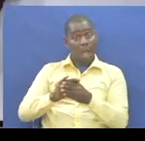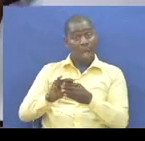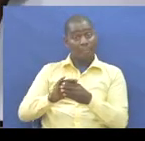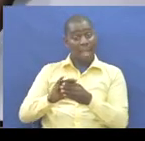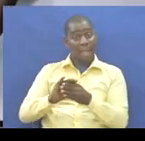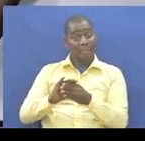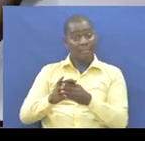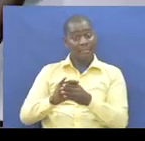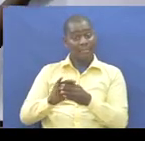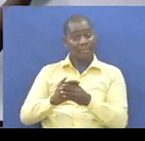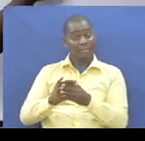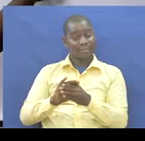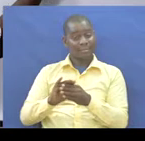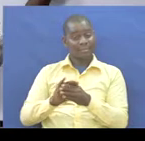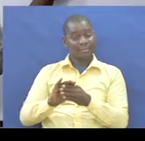force